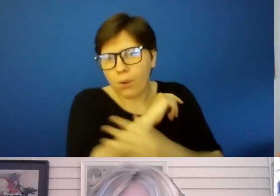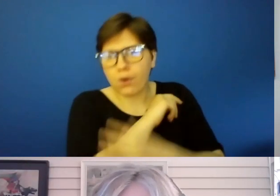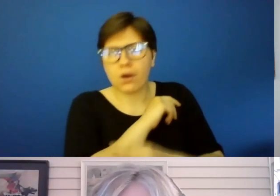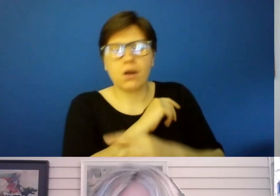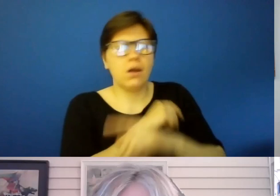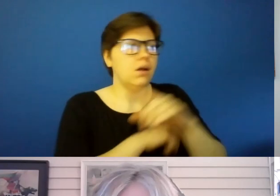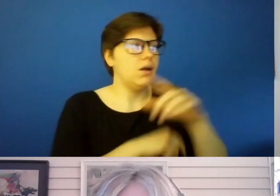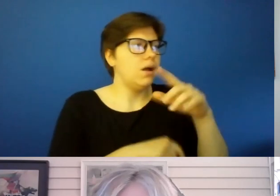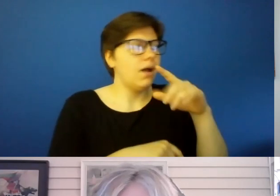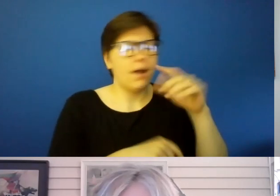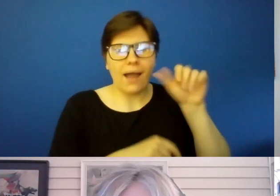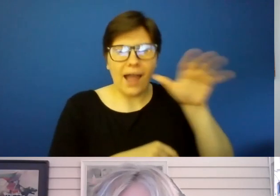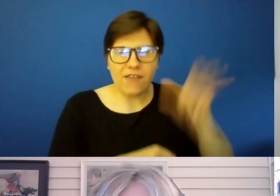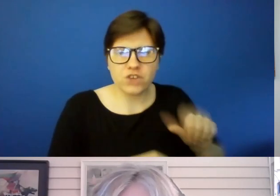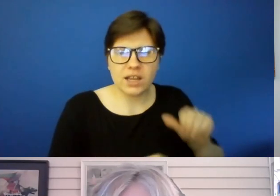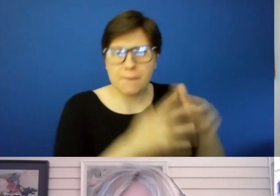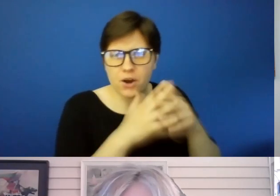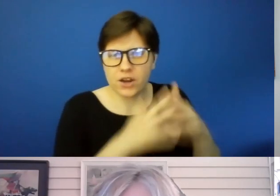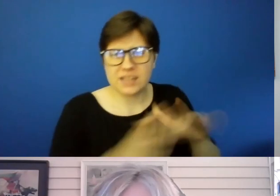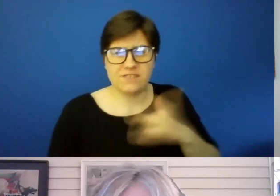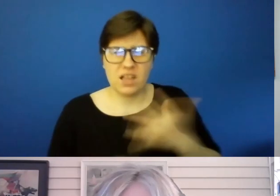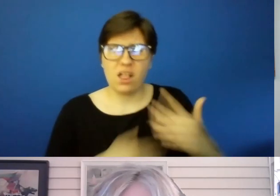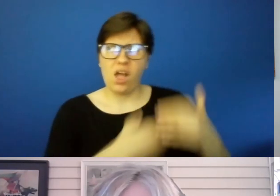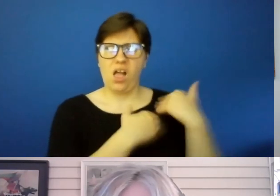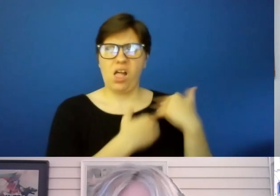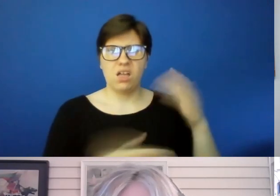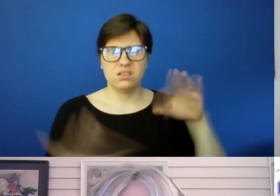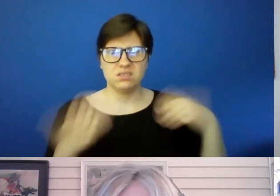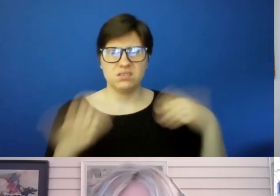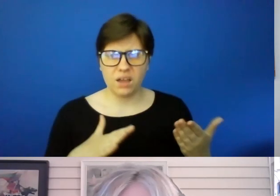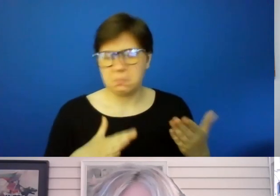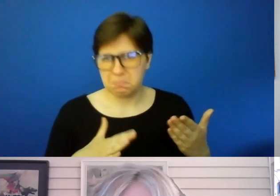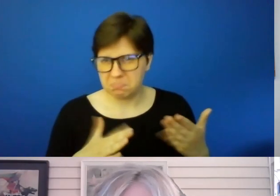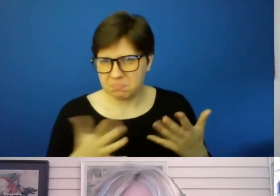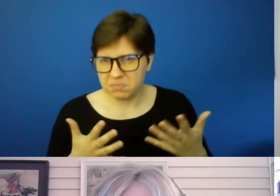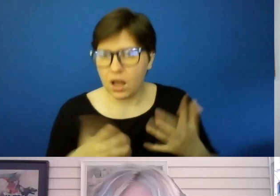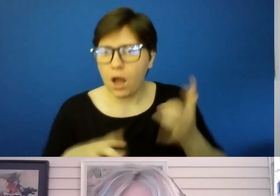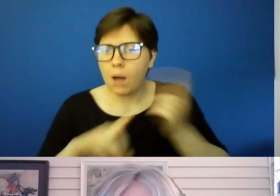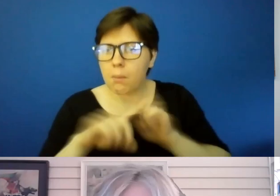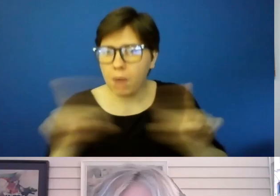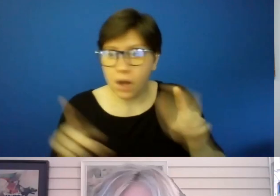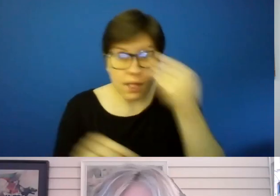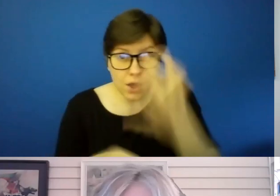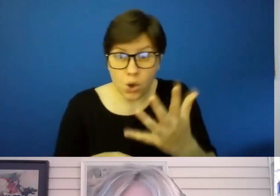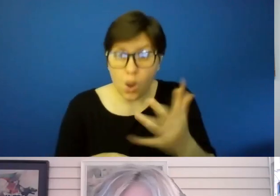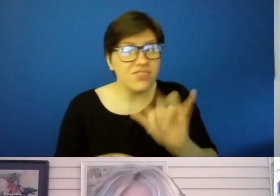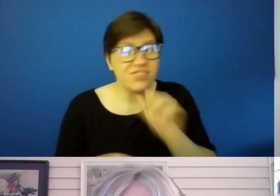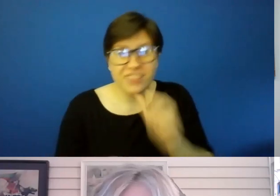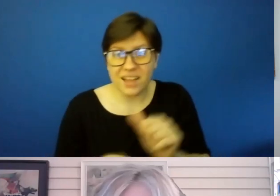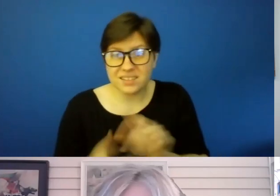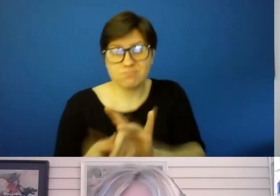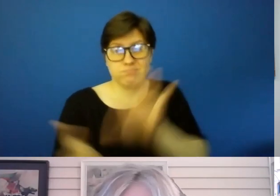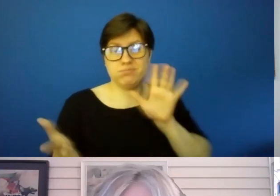a duty to die, but I tell you that has nothing to do with medical aid in dying, because